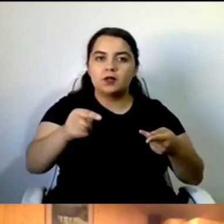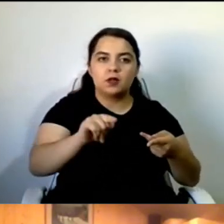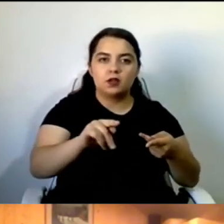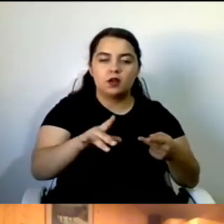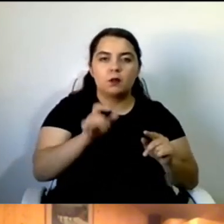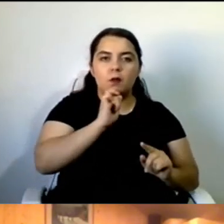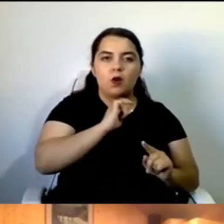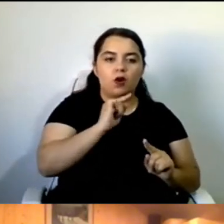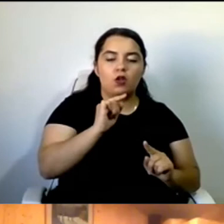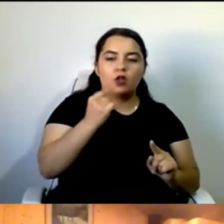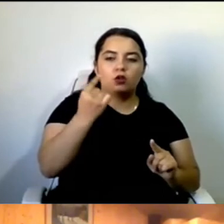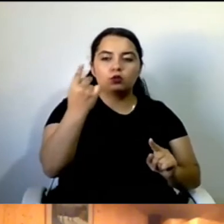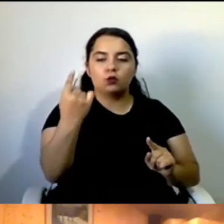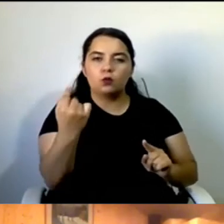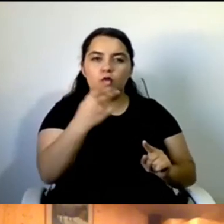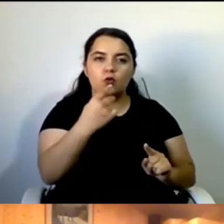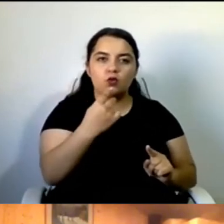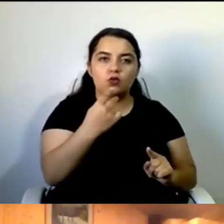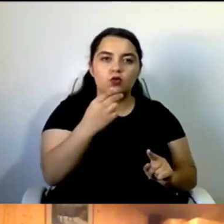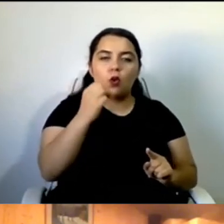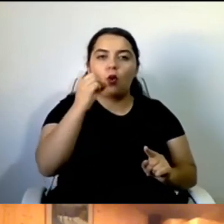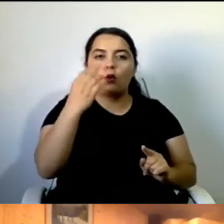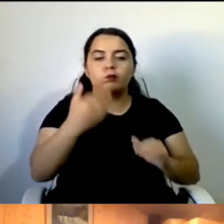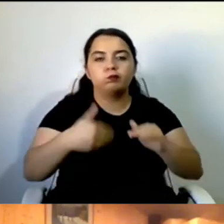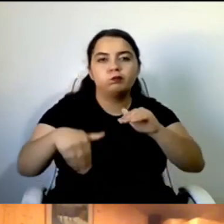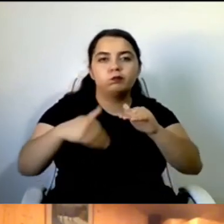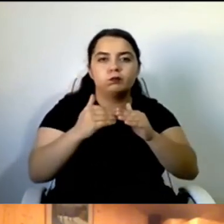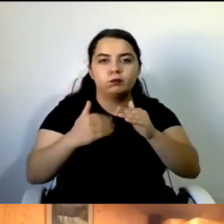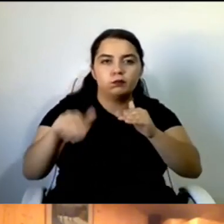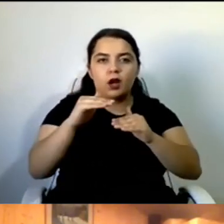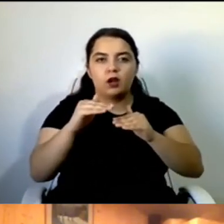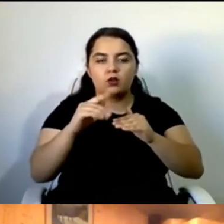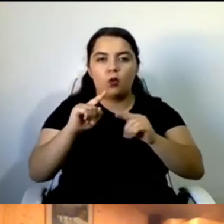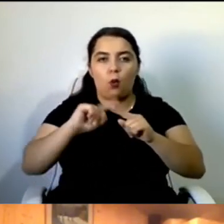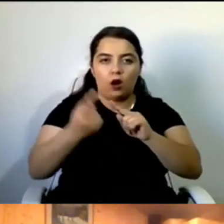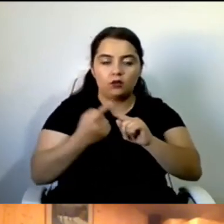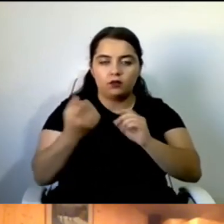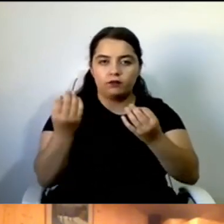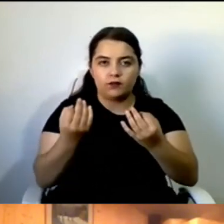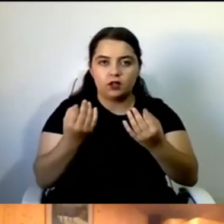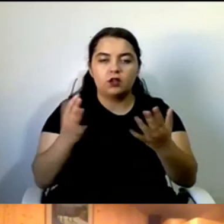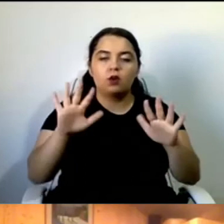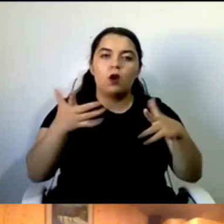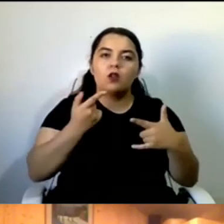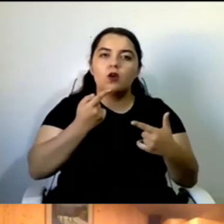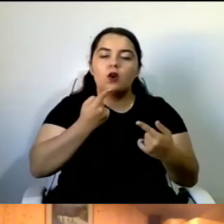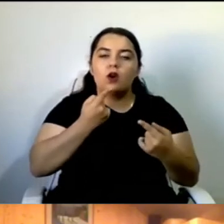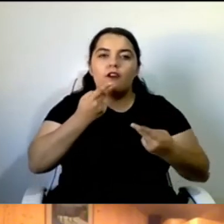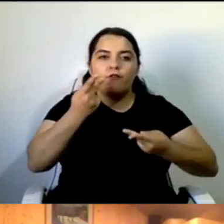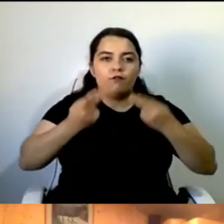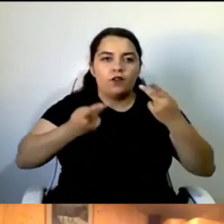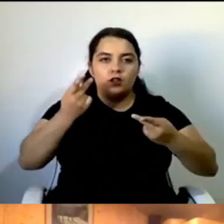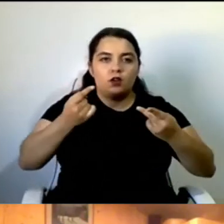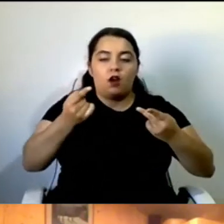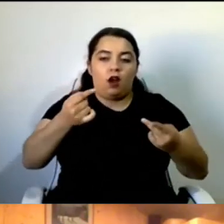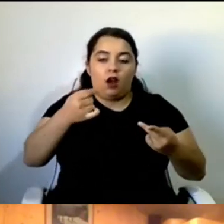And every time you get reassessed, you can lose hours or the whole thing. And